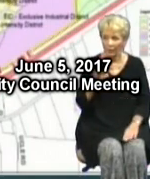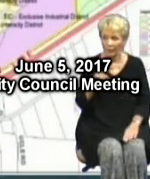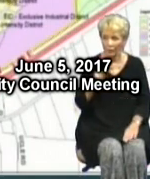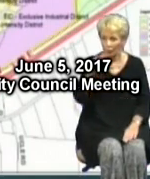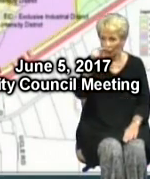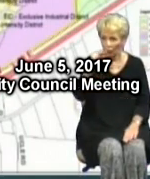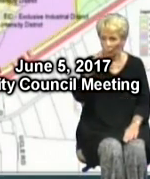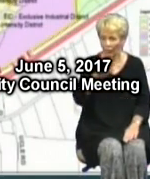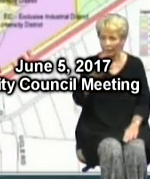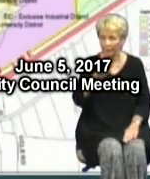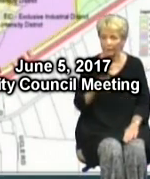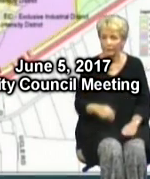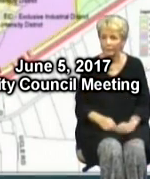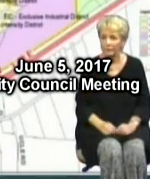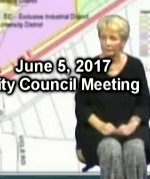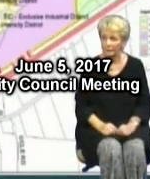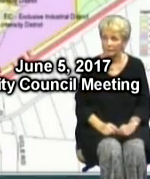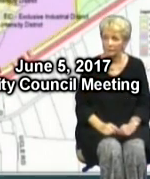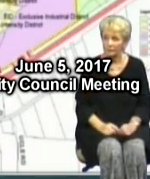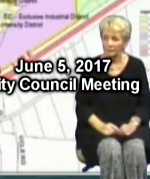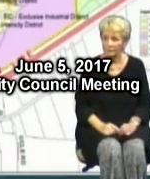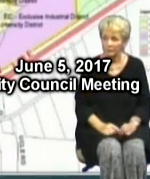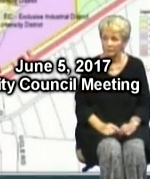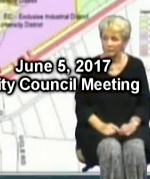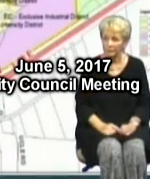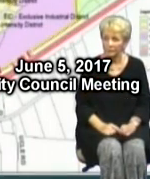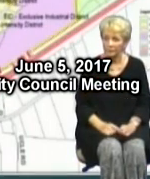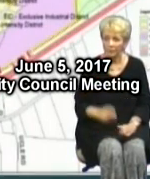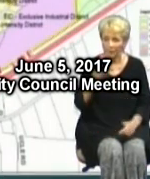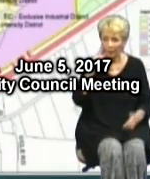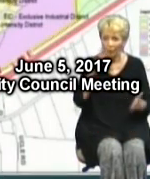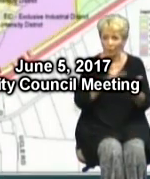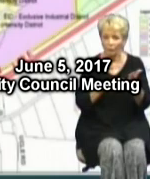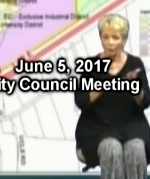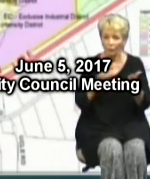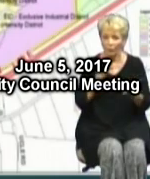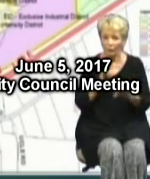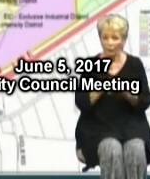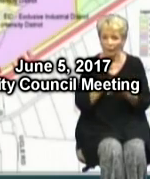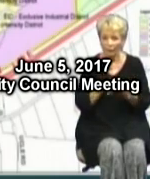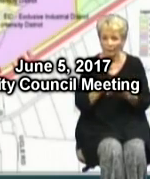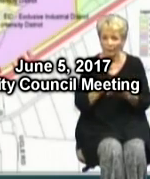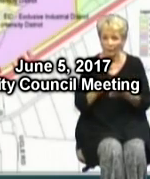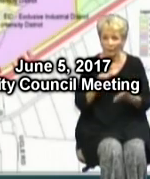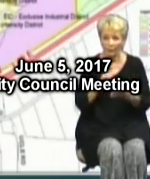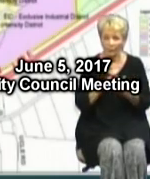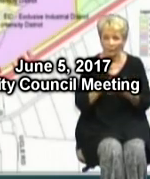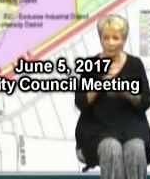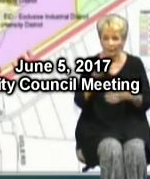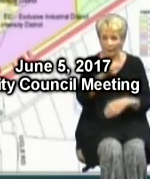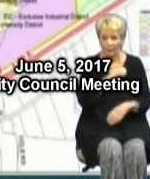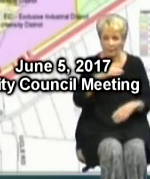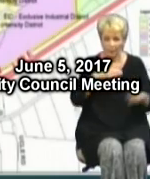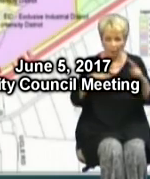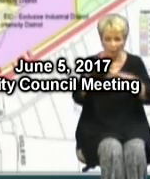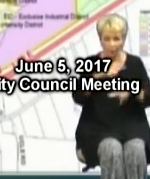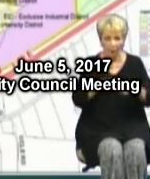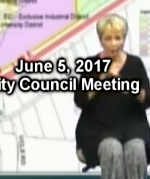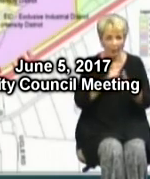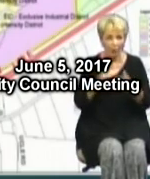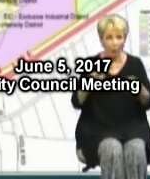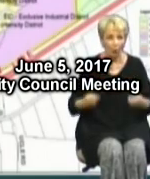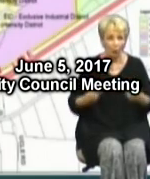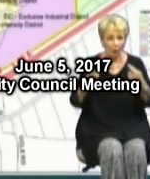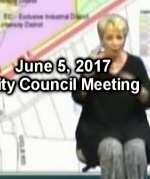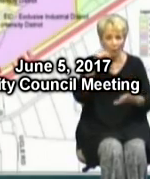north side. Okay, thank you. So in reviewing that, the staff looked at it, and it does recommend